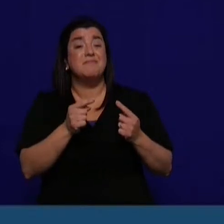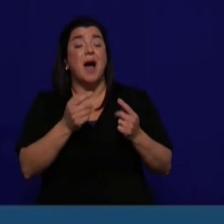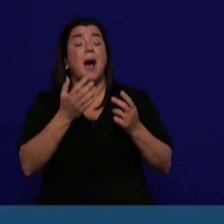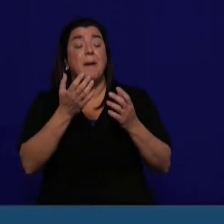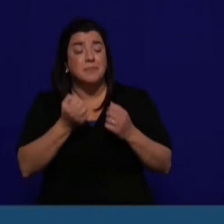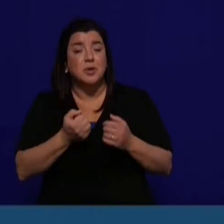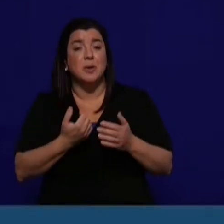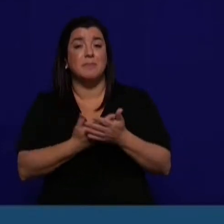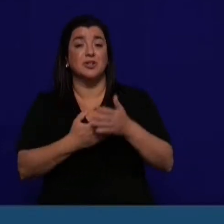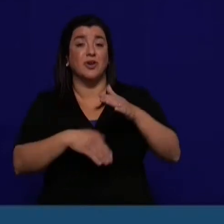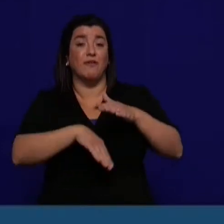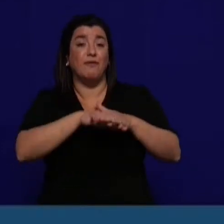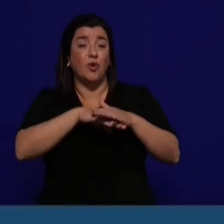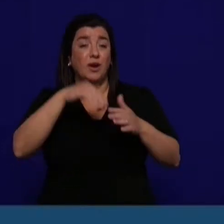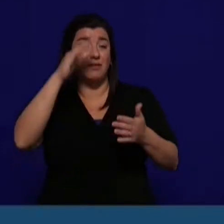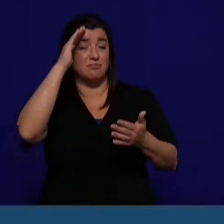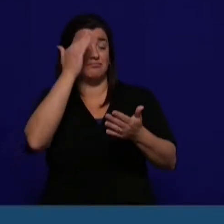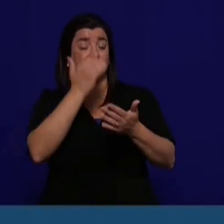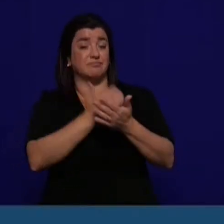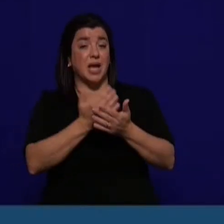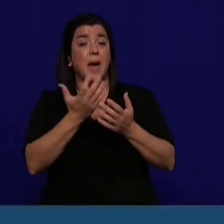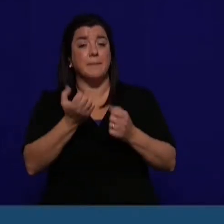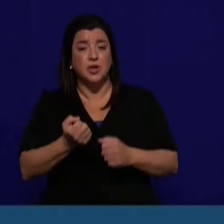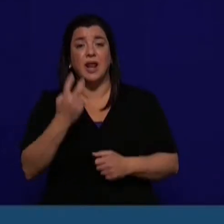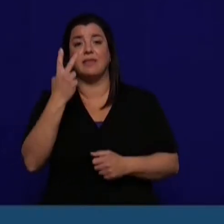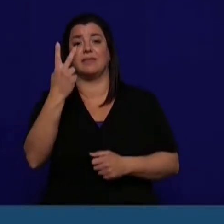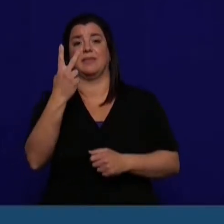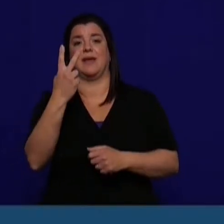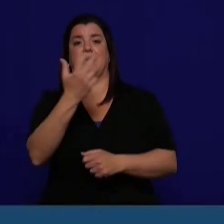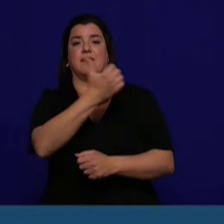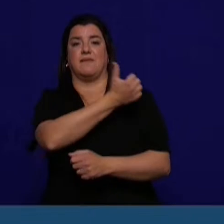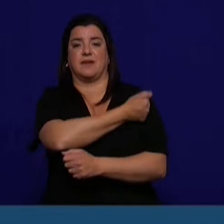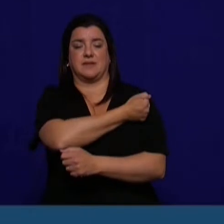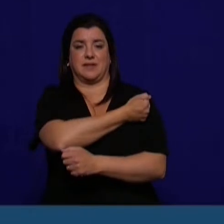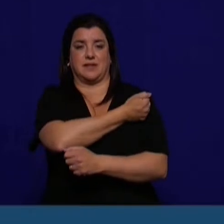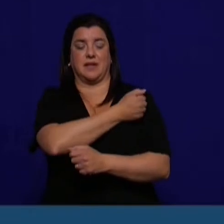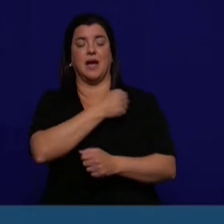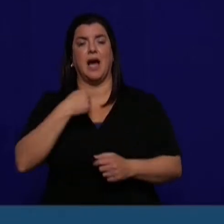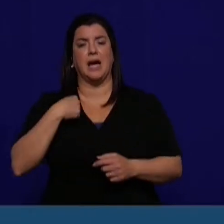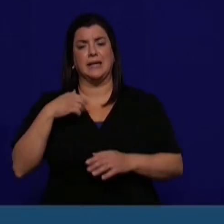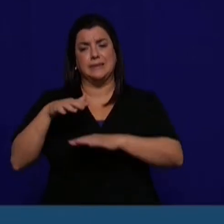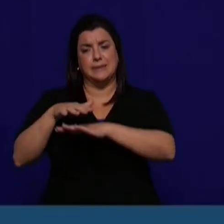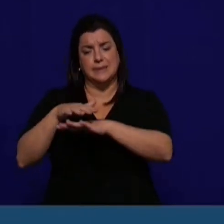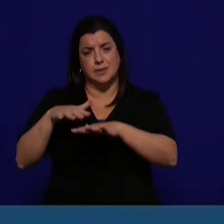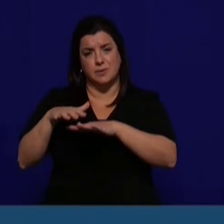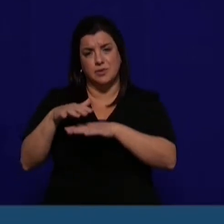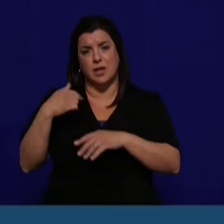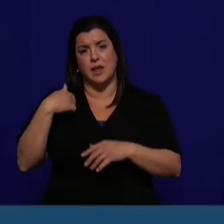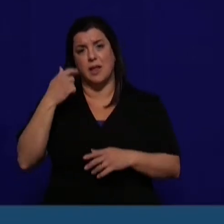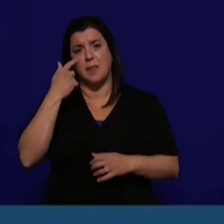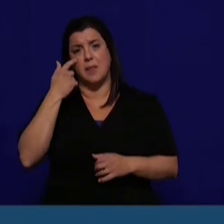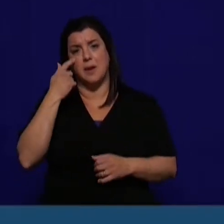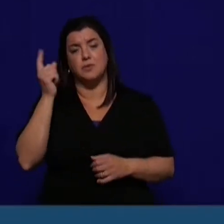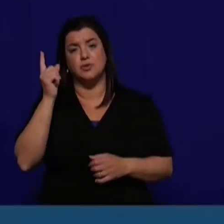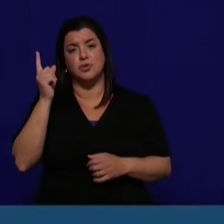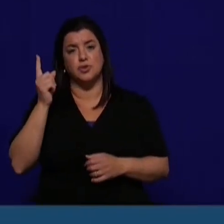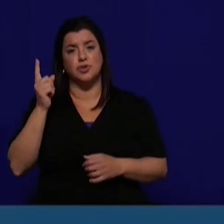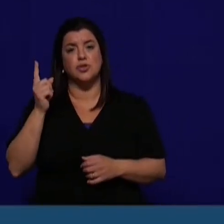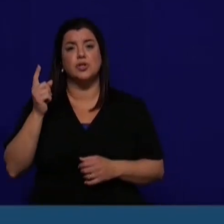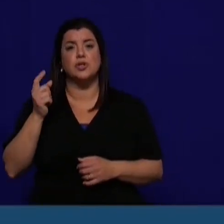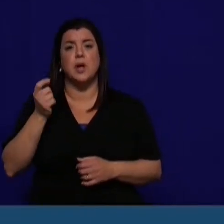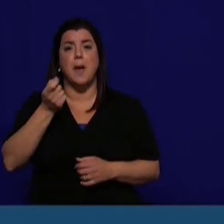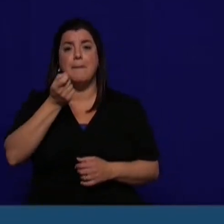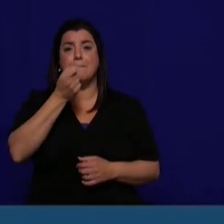wkoll it-tieni doża. U allura fil-xenarju li qegħdin naraw li anka l-European Medicines Agency